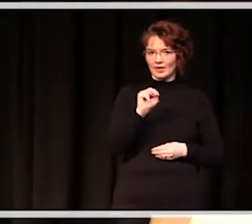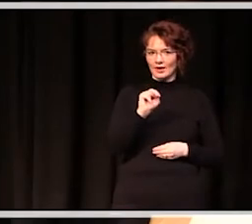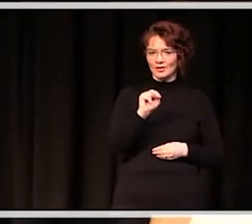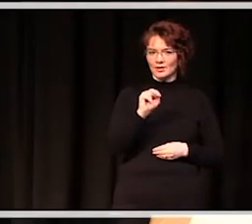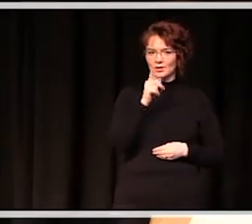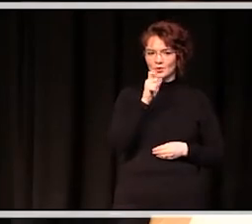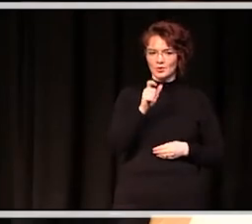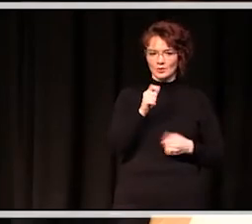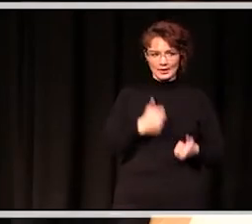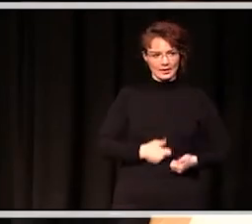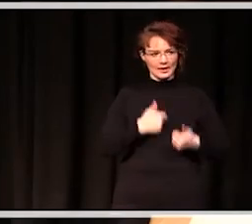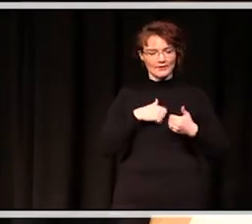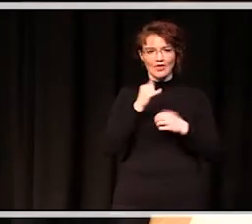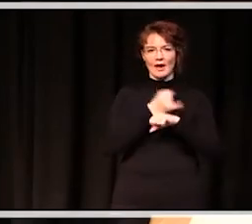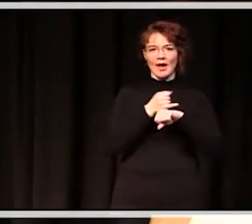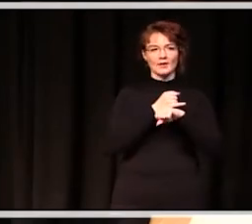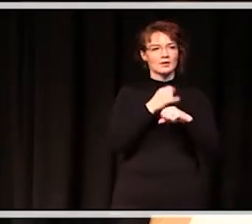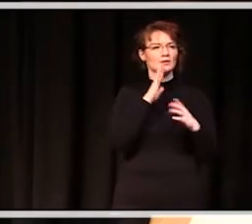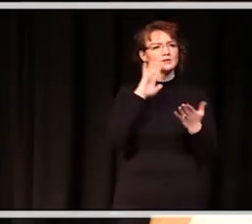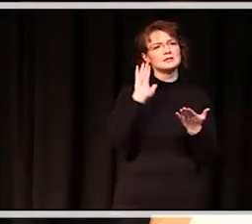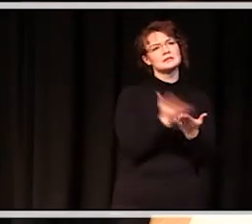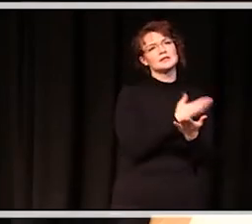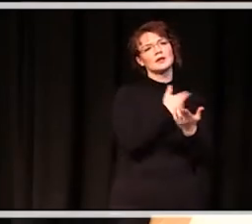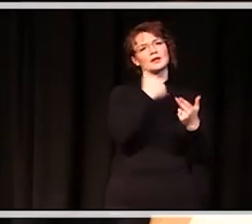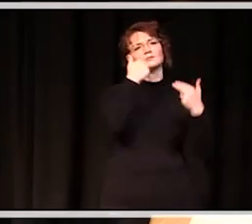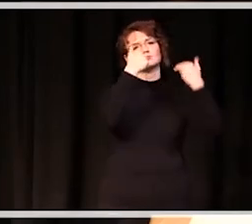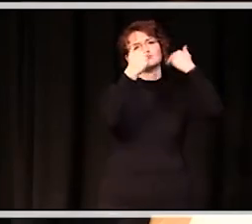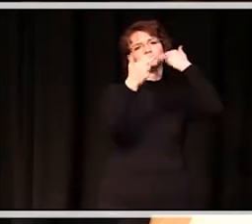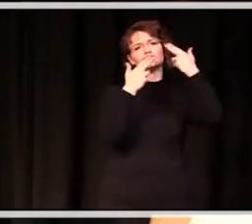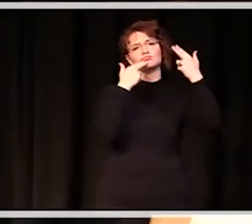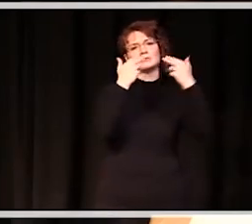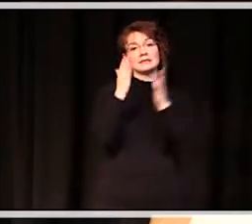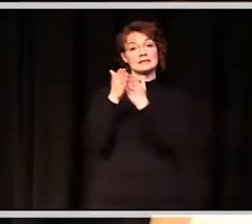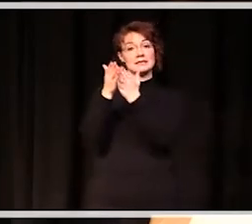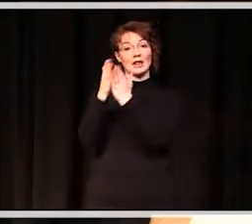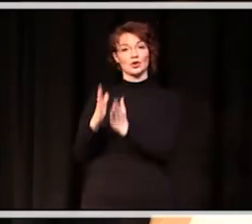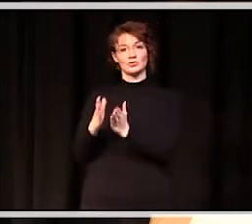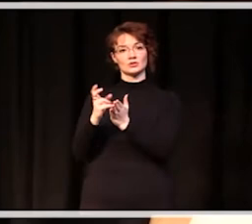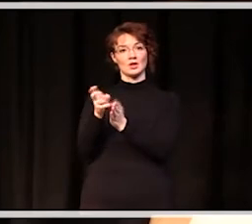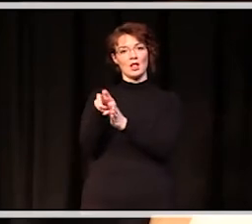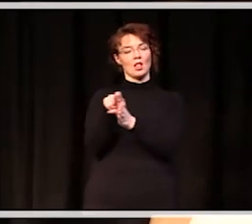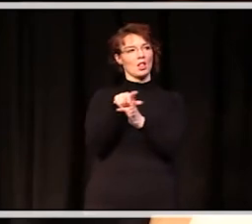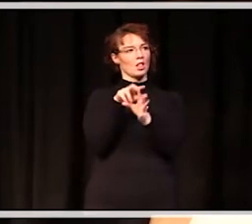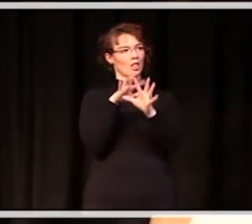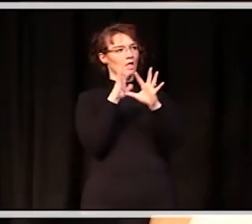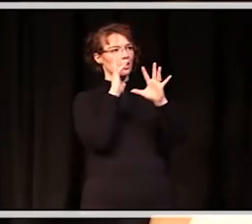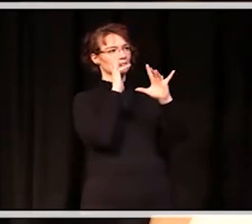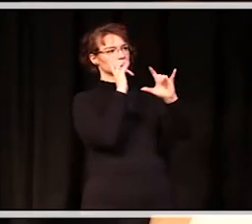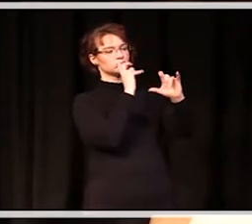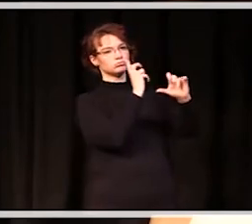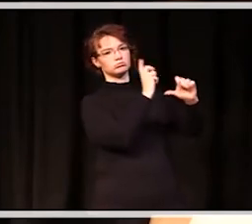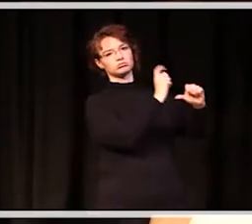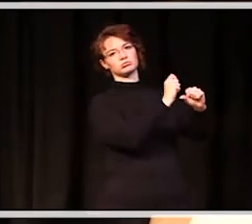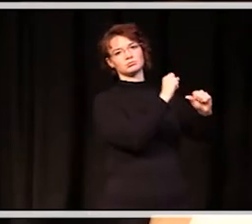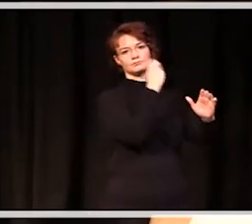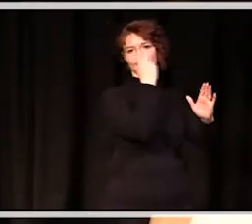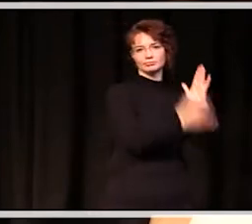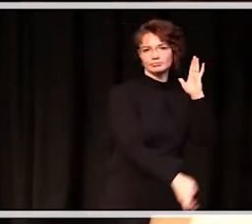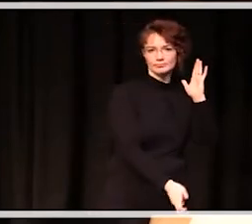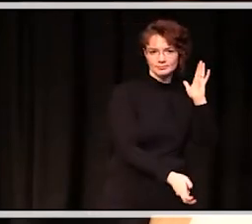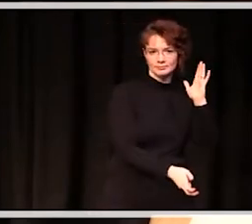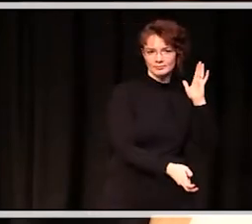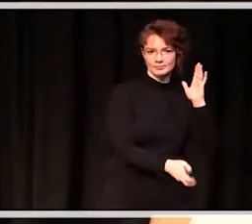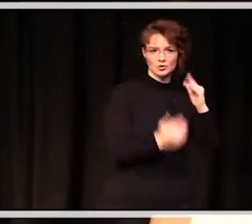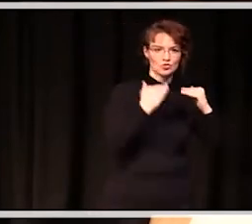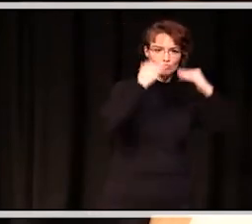on this island. They sing this beautiful song, and sailors are sucked in by the beauty of the music. But their lives are